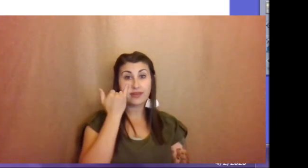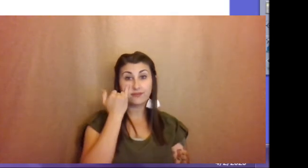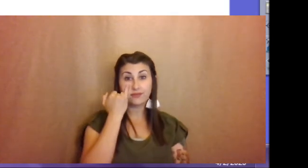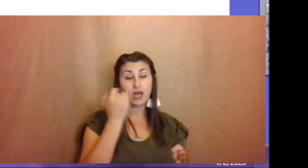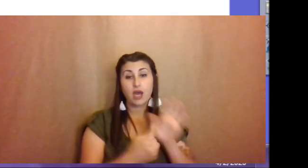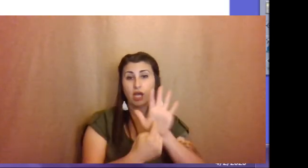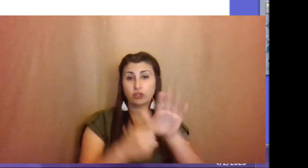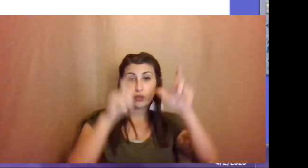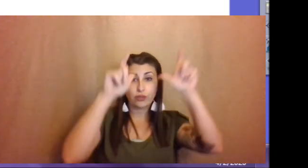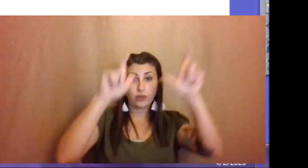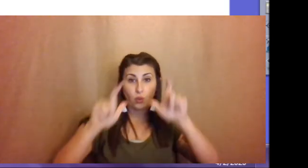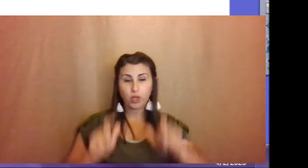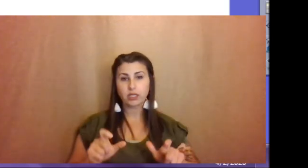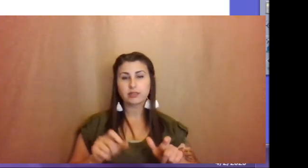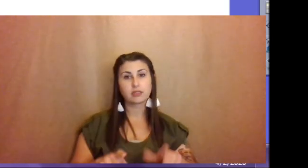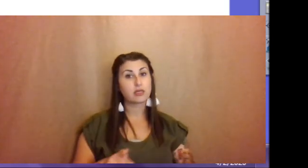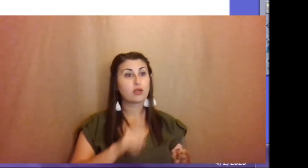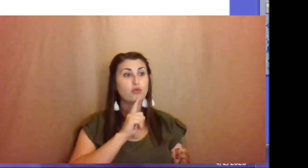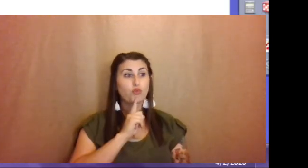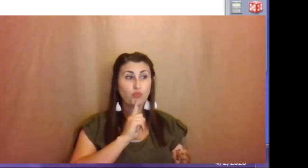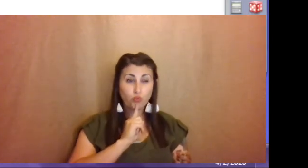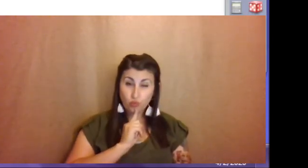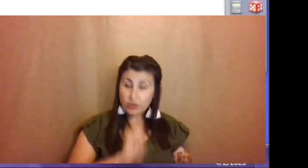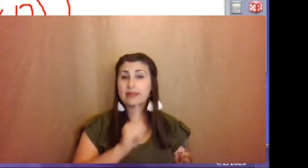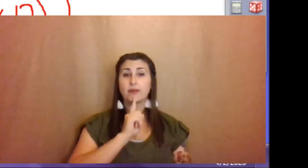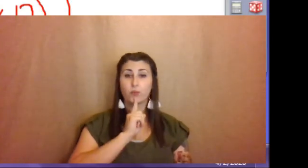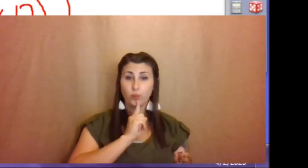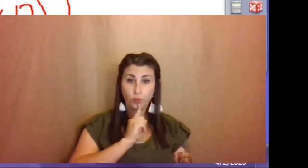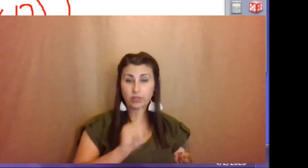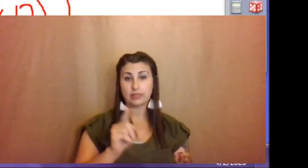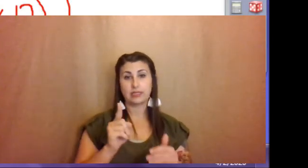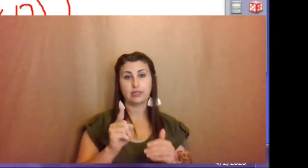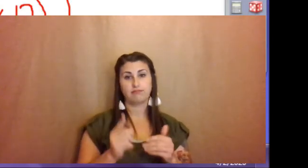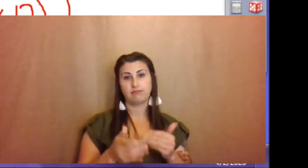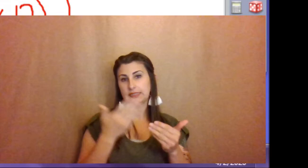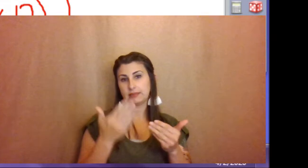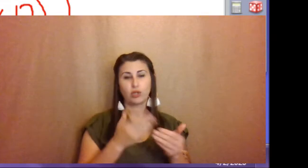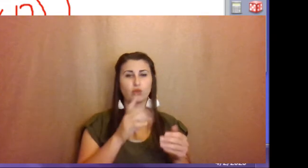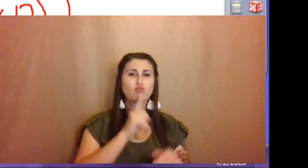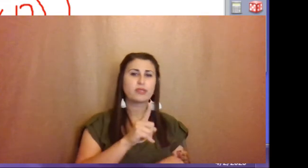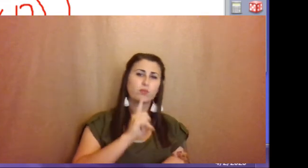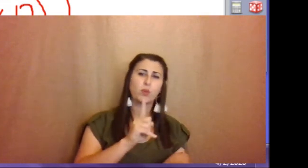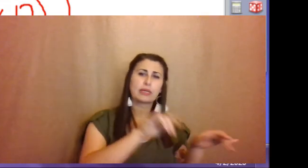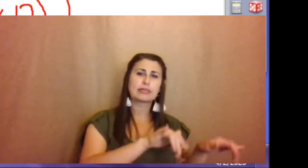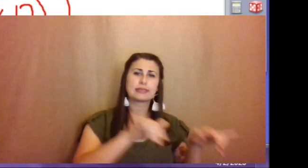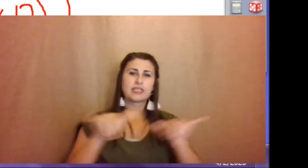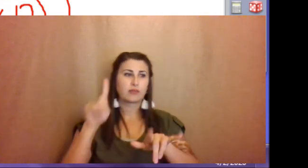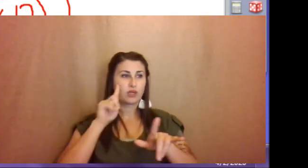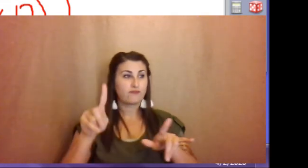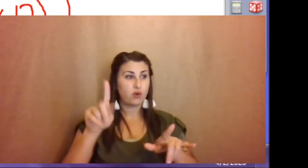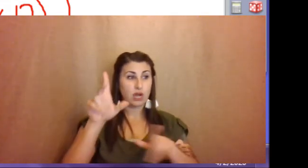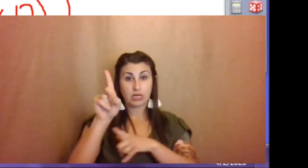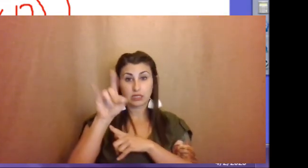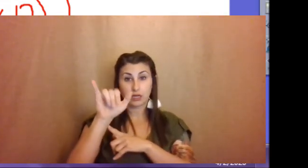it if I give you the coordinates. Very, very similar to the dimensions, except the dimensions